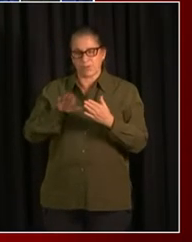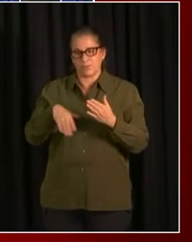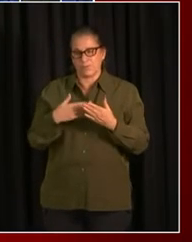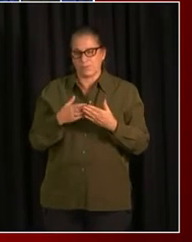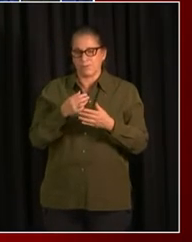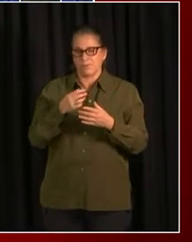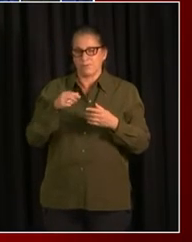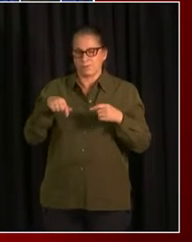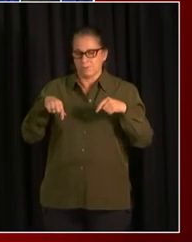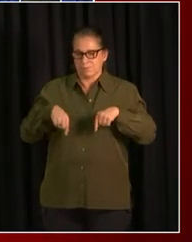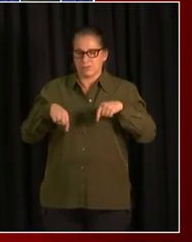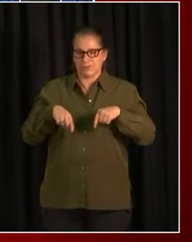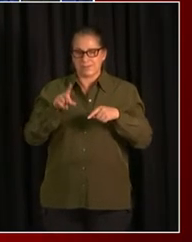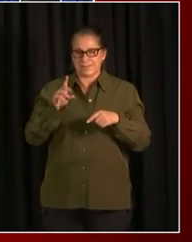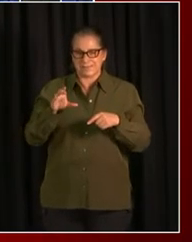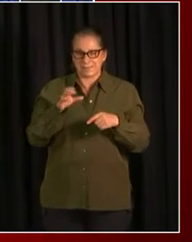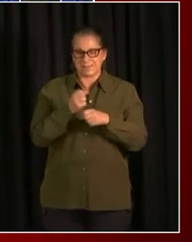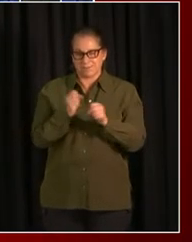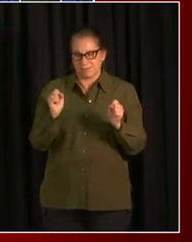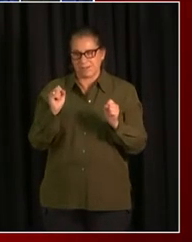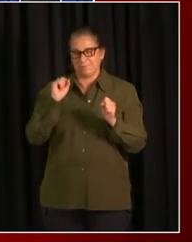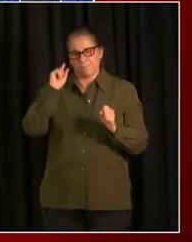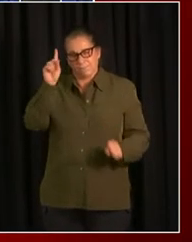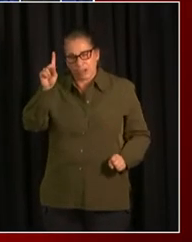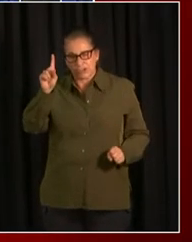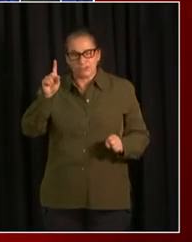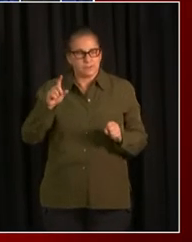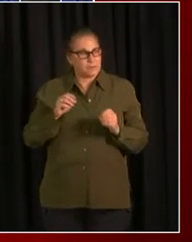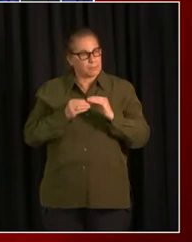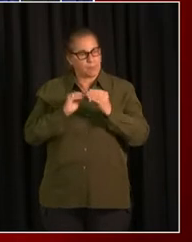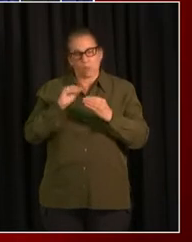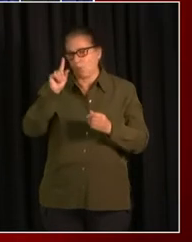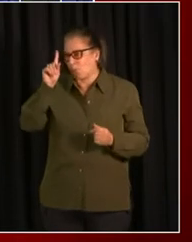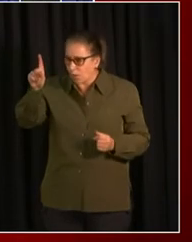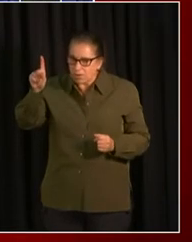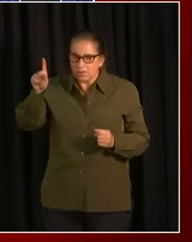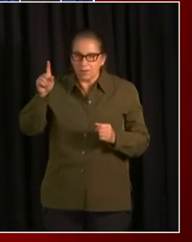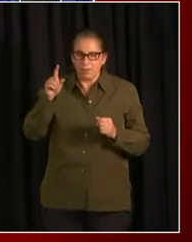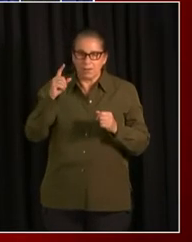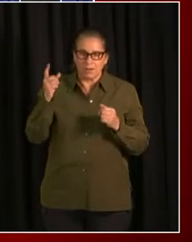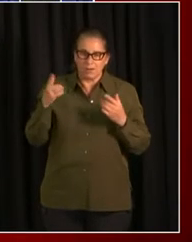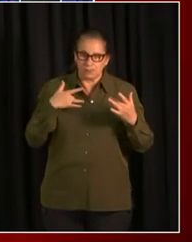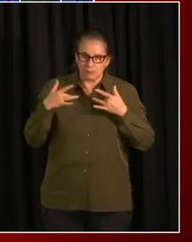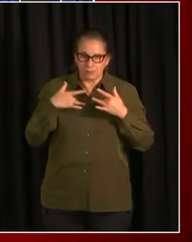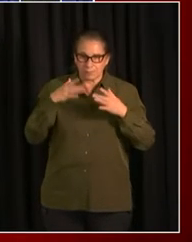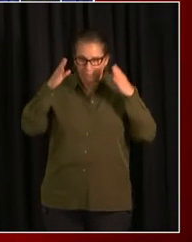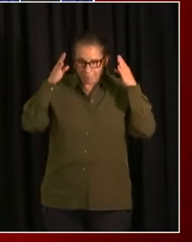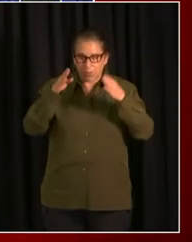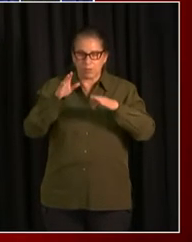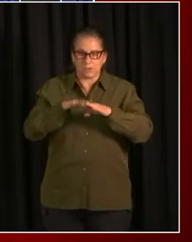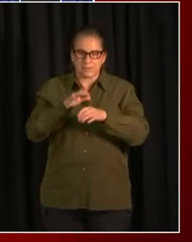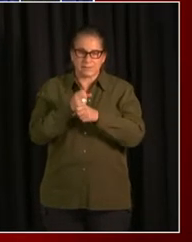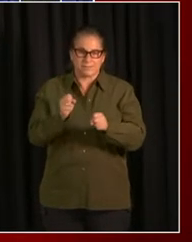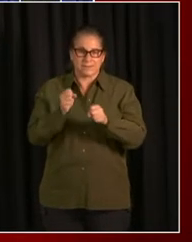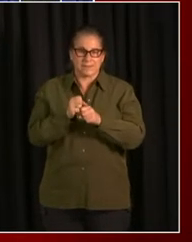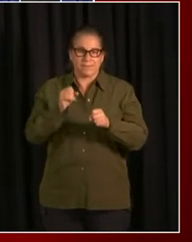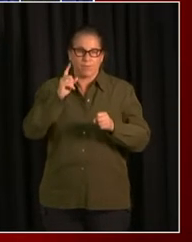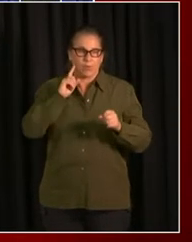class sizes that are much smaller than what they would be for full in-person instruction. So there's a number of just classrooms we have in a